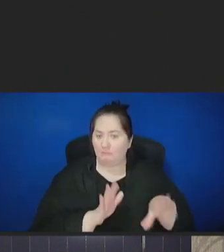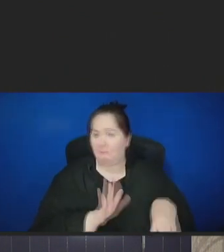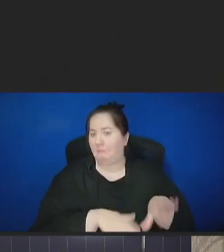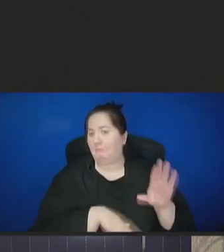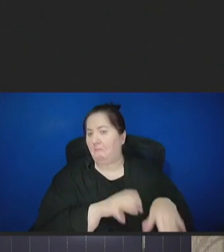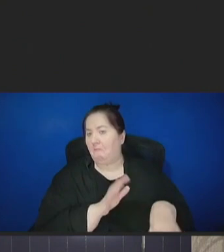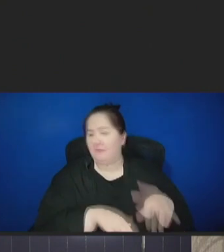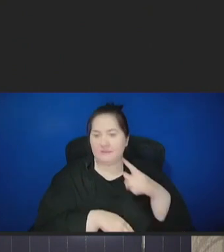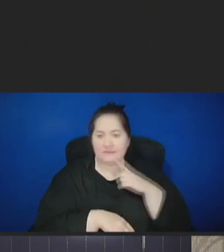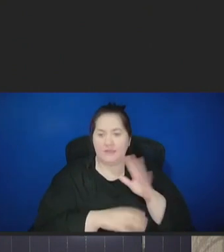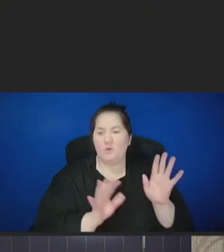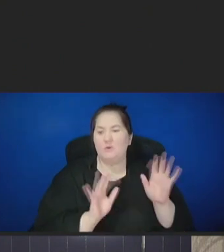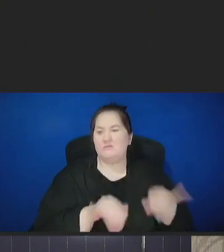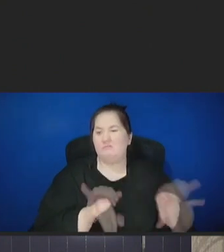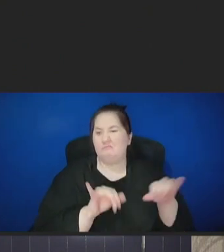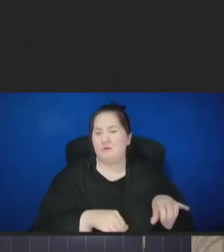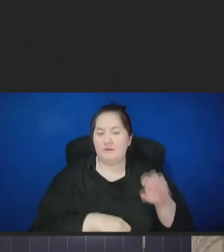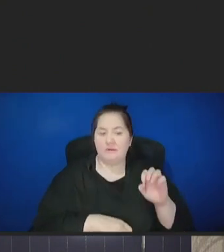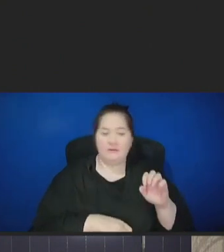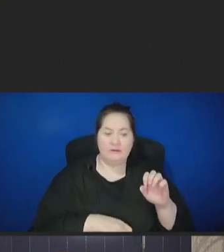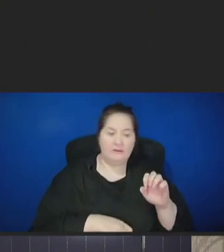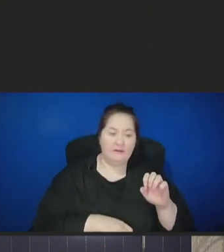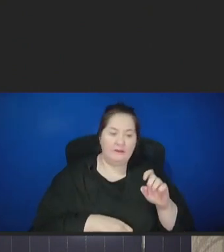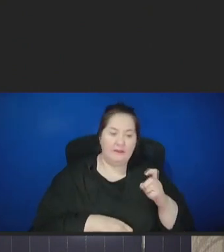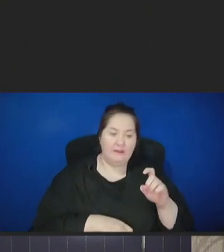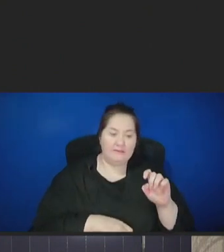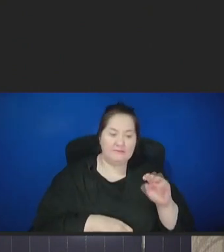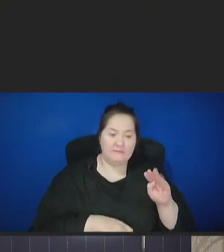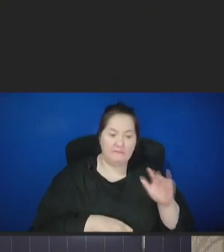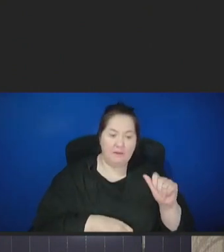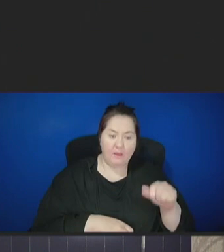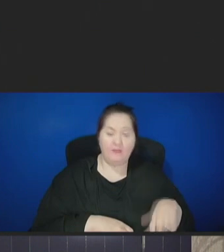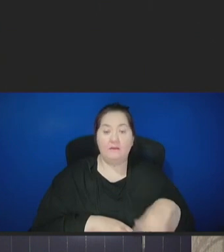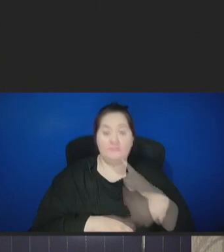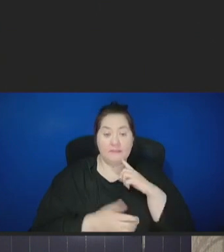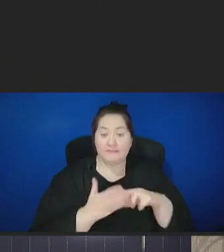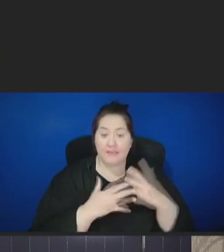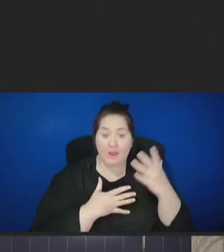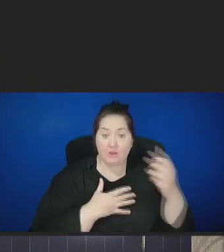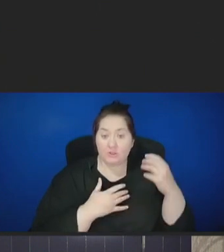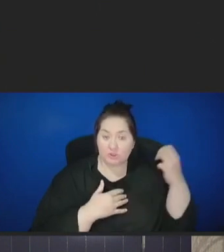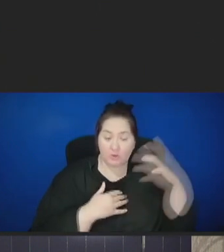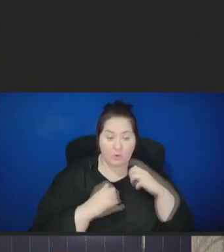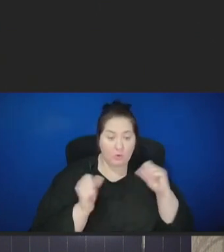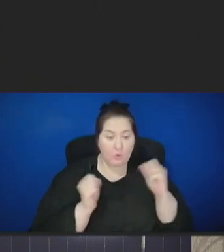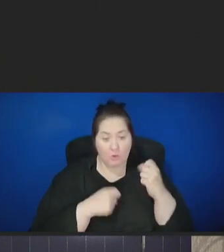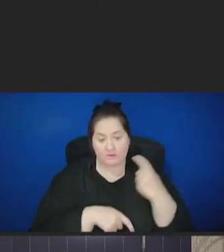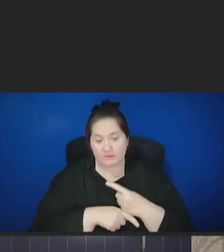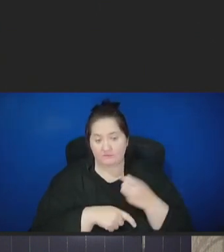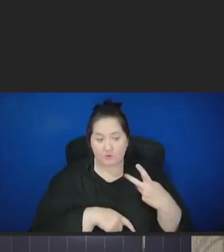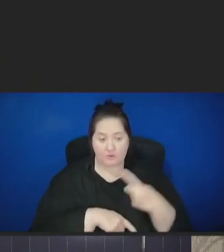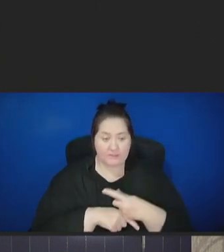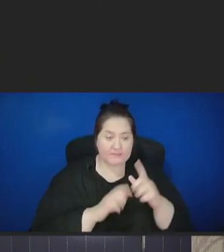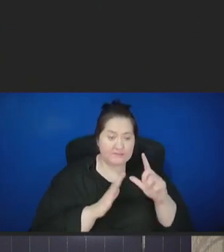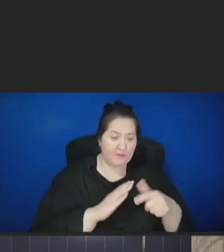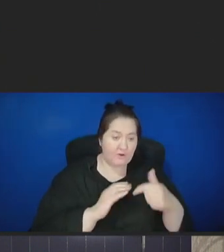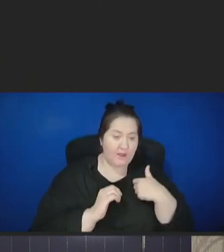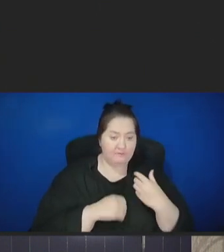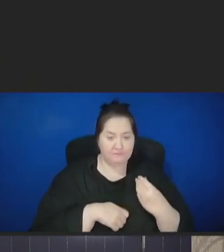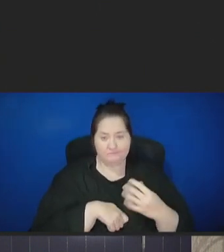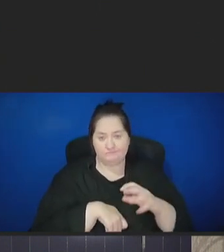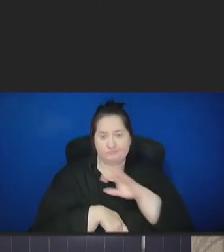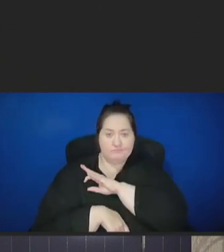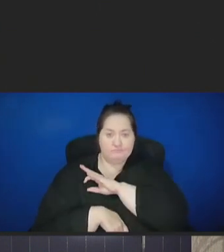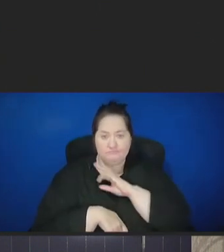to routine eczema. Like if you and I stepped out of the shower on a cold day and a couple of days later we have a little spot of eczema,